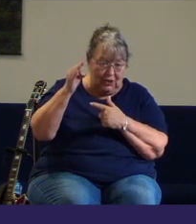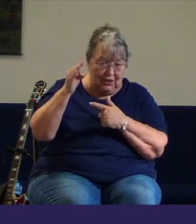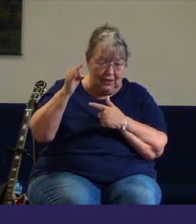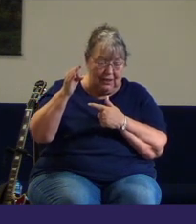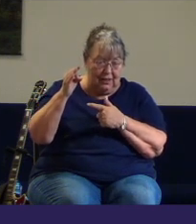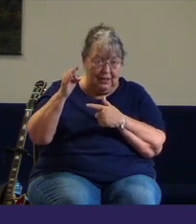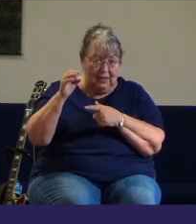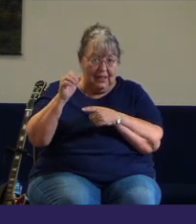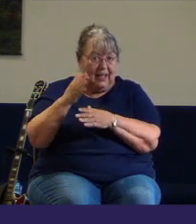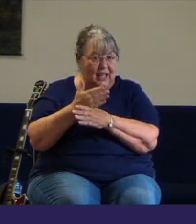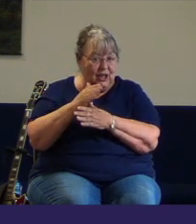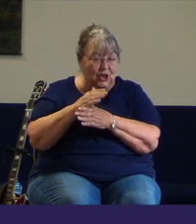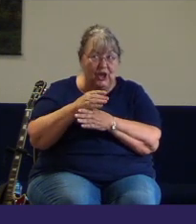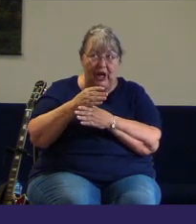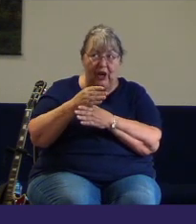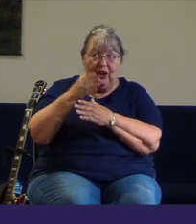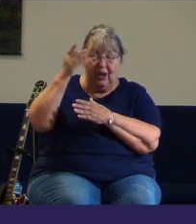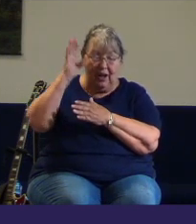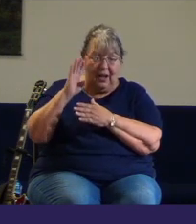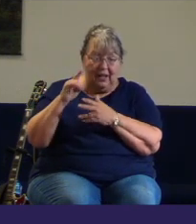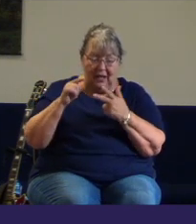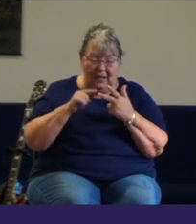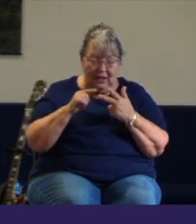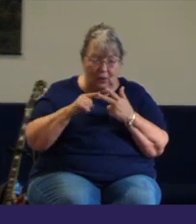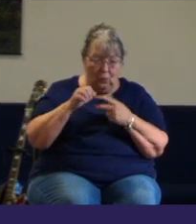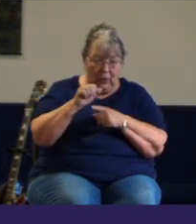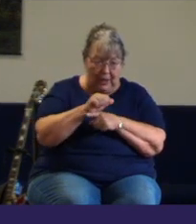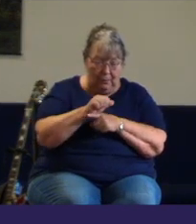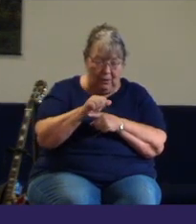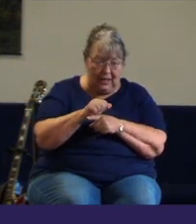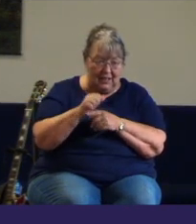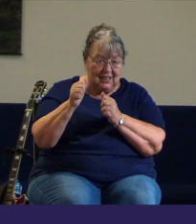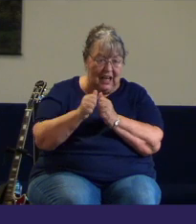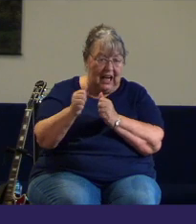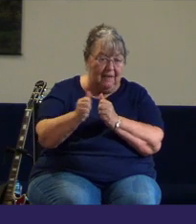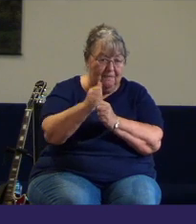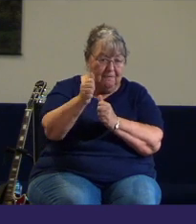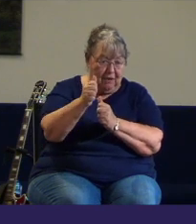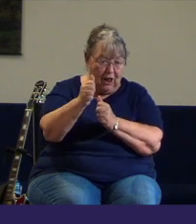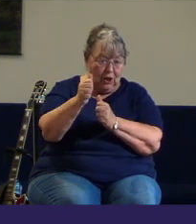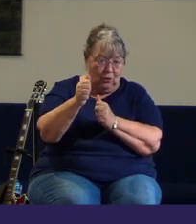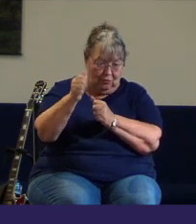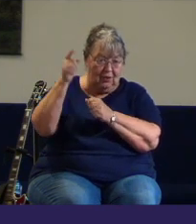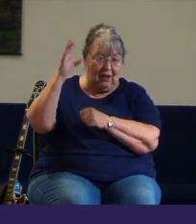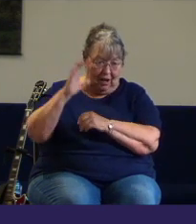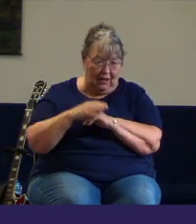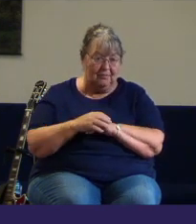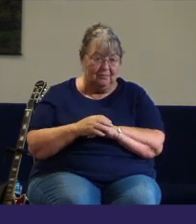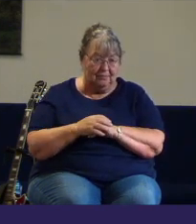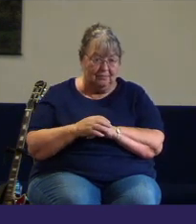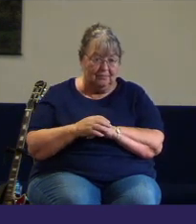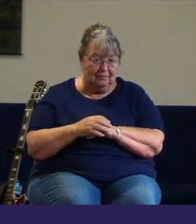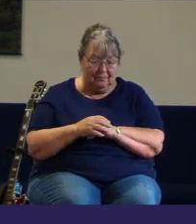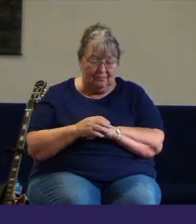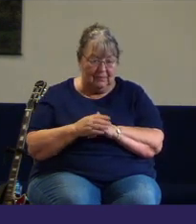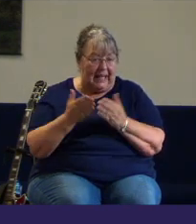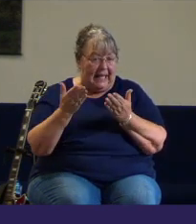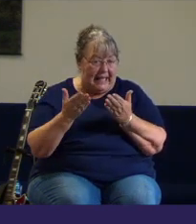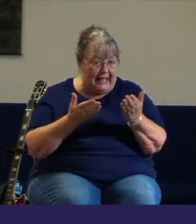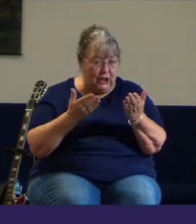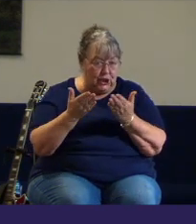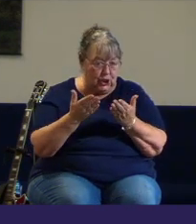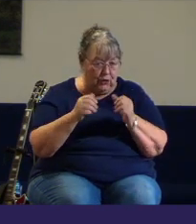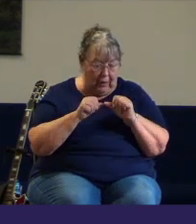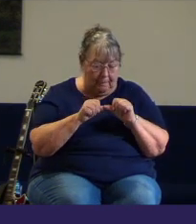followed God. That was the example he leaves for us. He surrendered, he served, and maintained that surrender